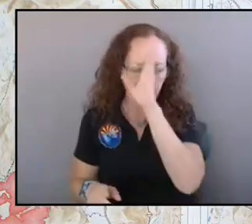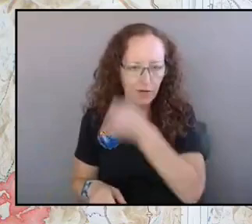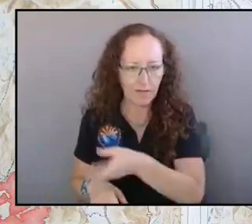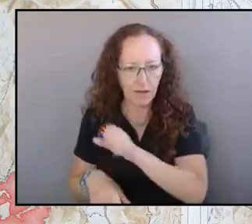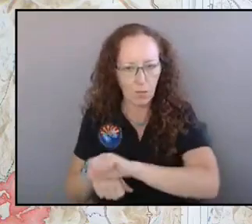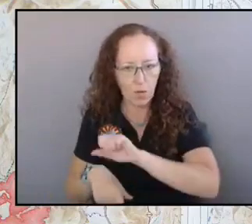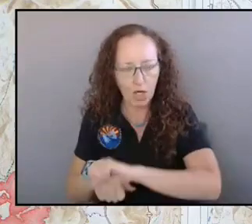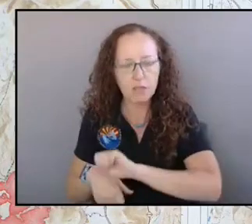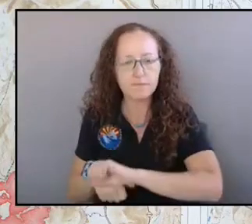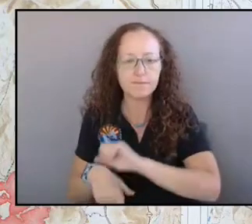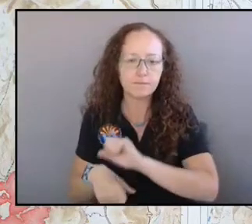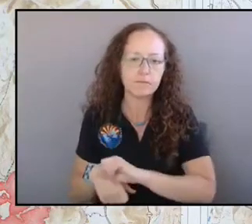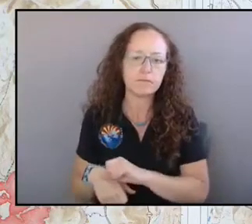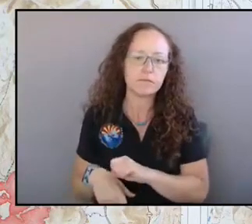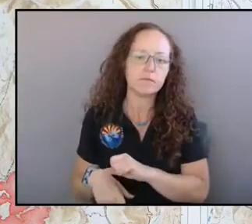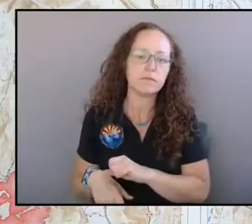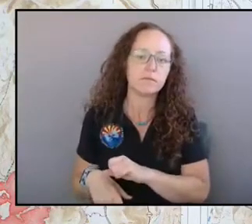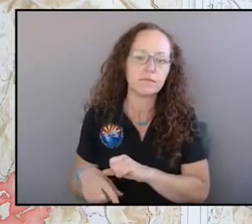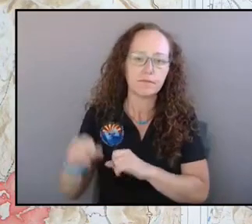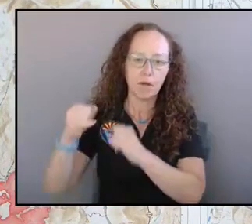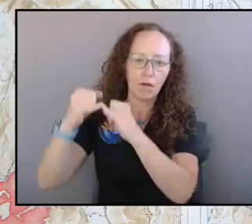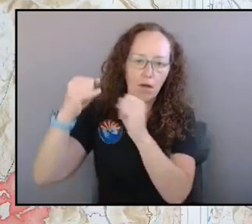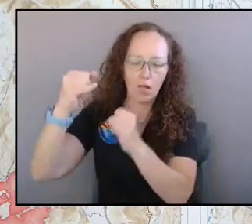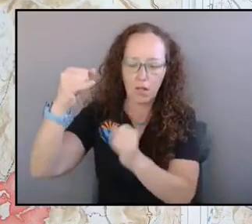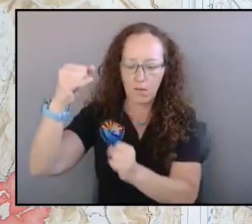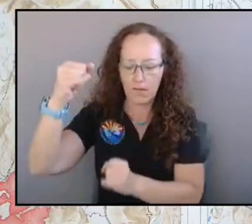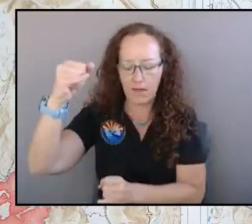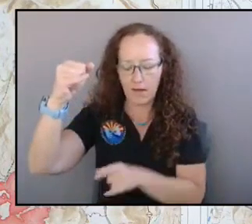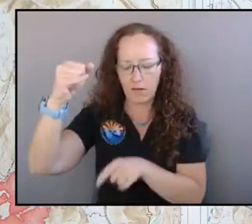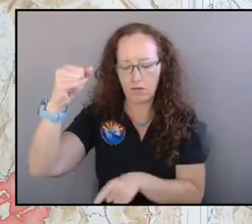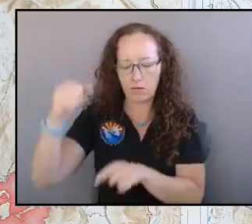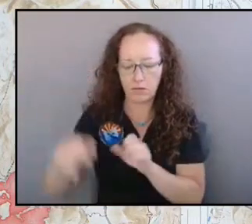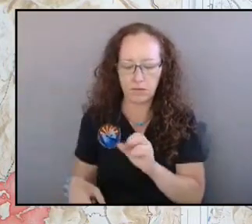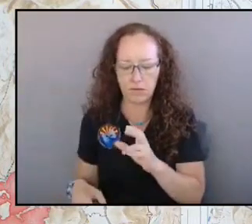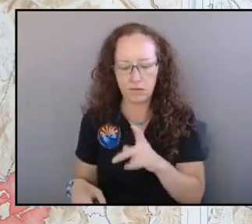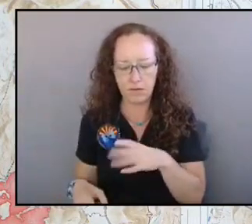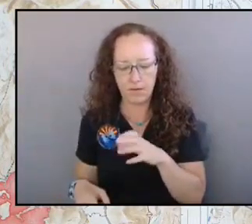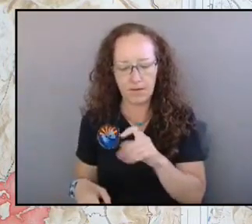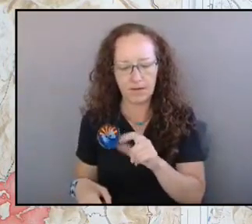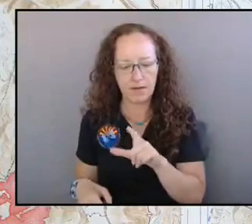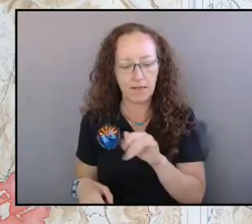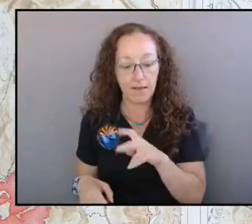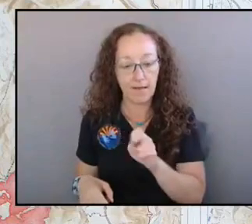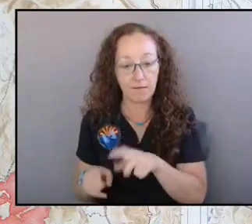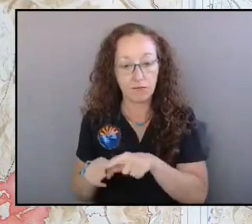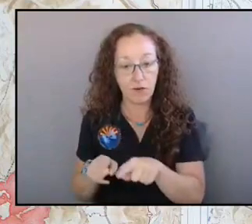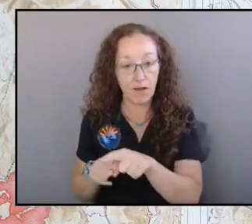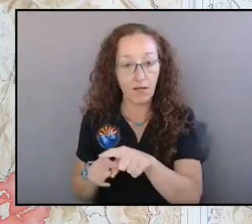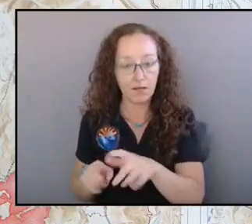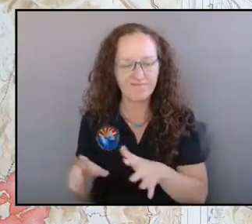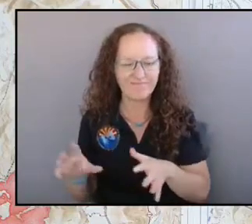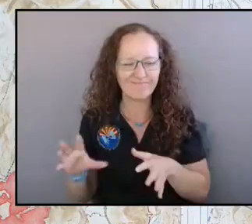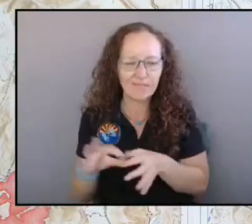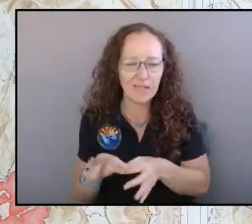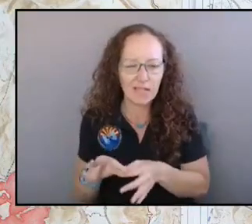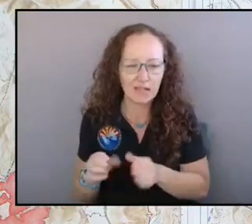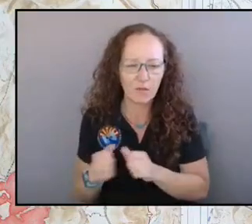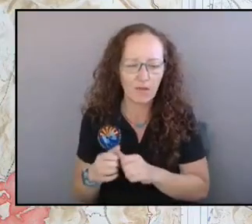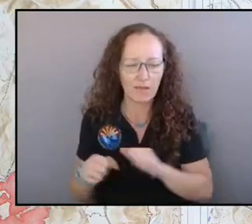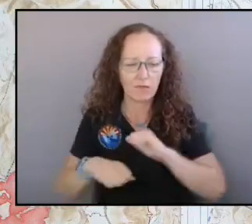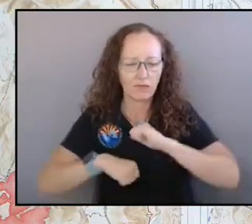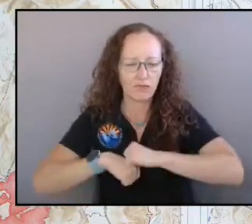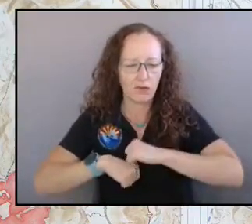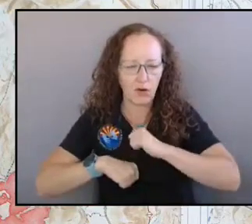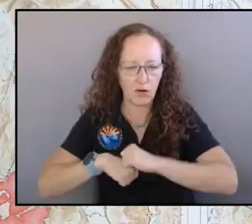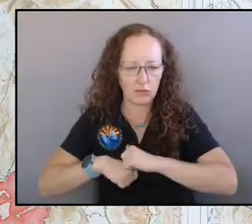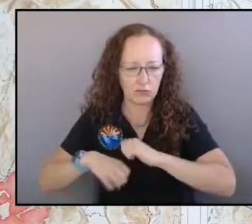fire's edge all the way to where the Serpent Lake Trail ties back into the rock, if you will, between Hickorya Peak